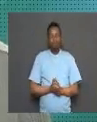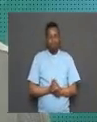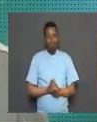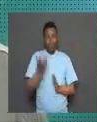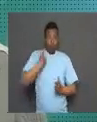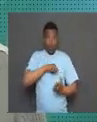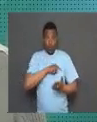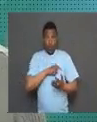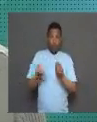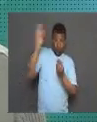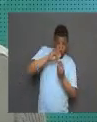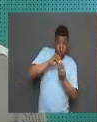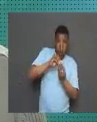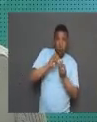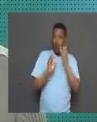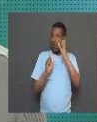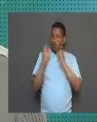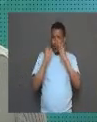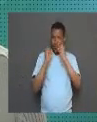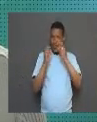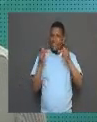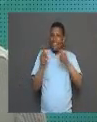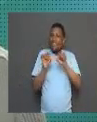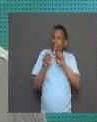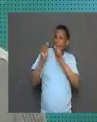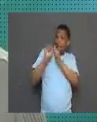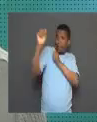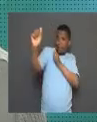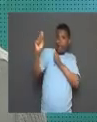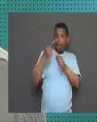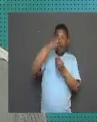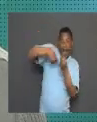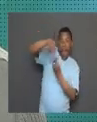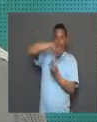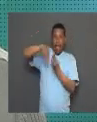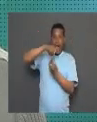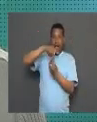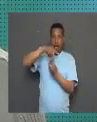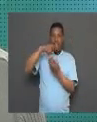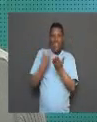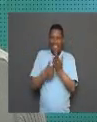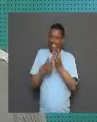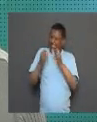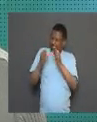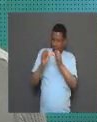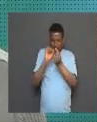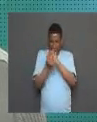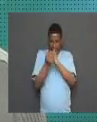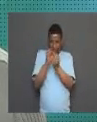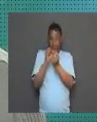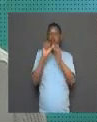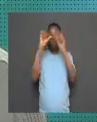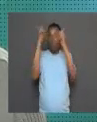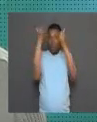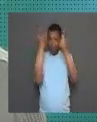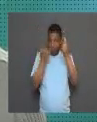We will also compute field distance and areas of irregularly shaped